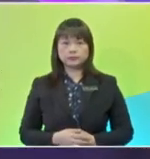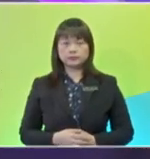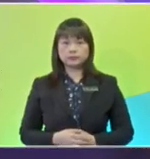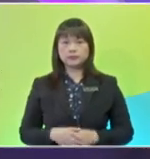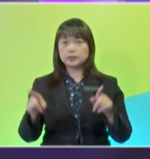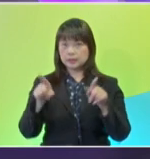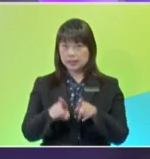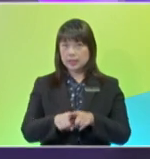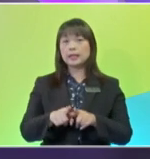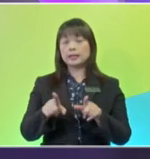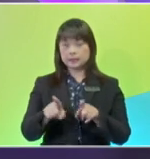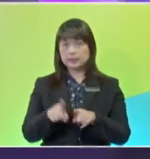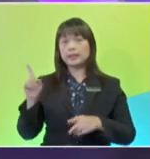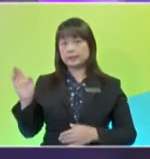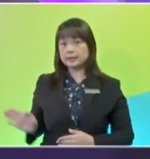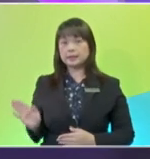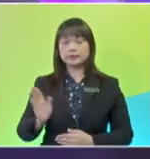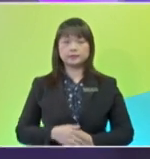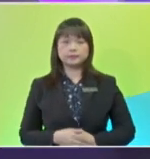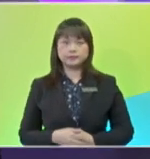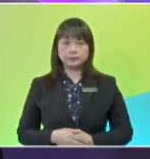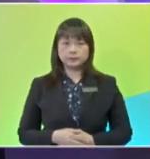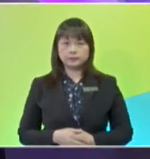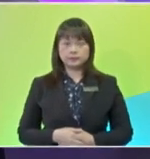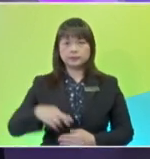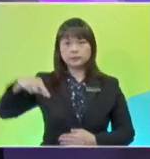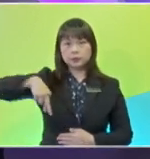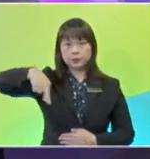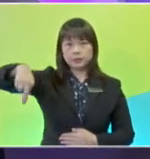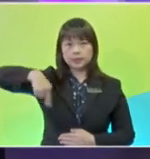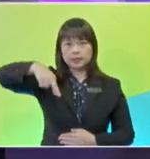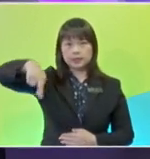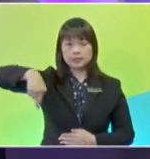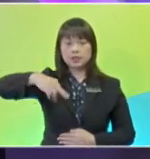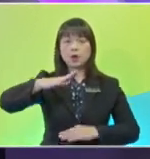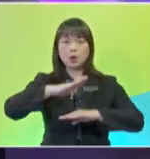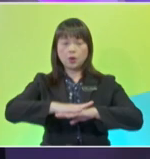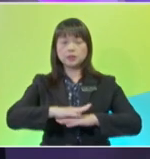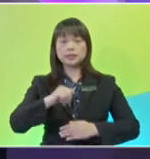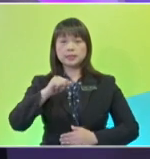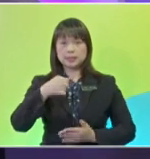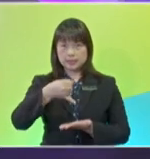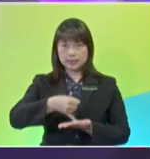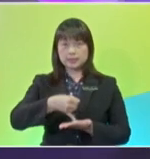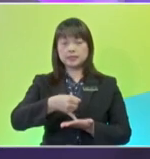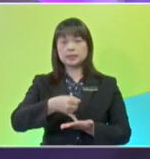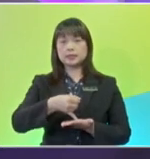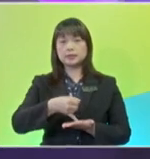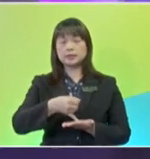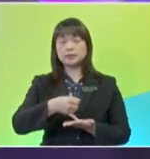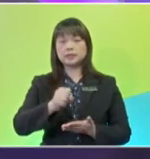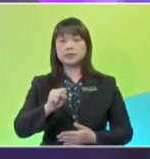So this is a rotation. Okay. So the moon rotates on its own axis. Okay. Okay. It rotates on